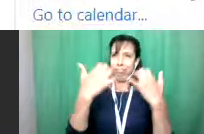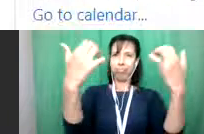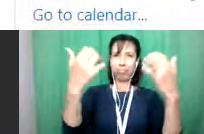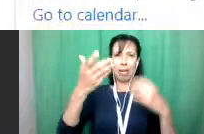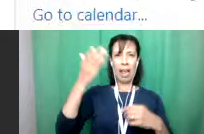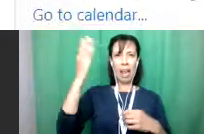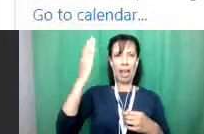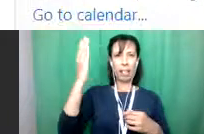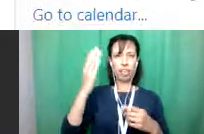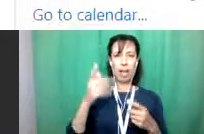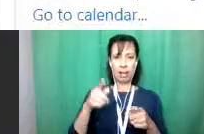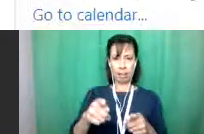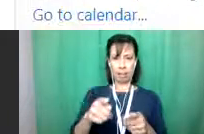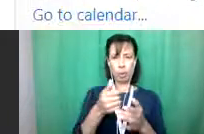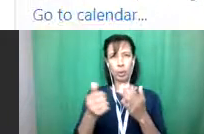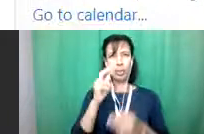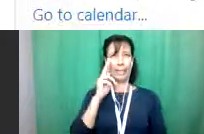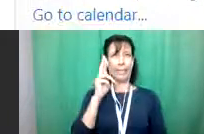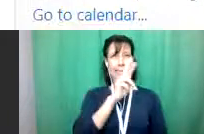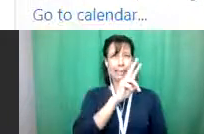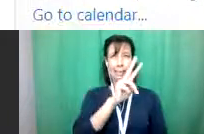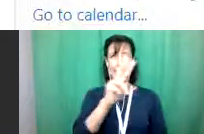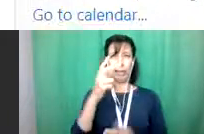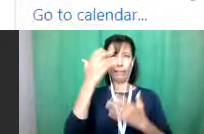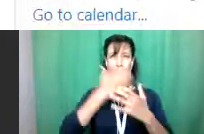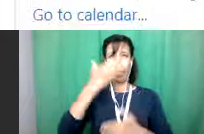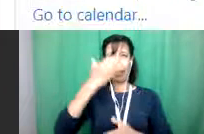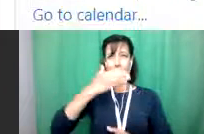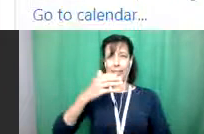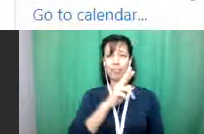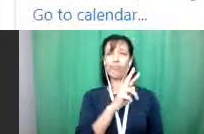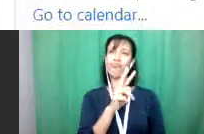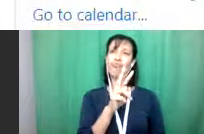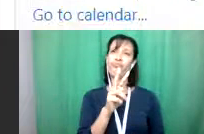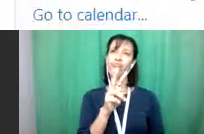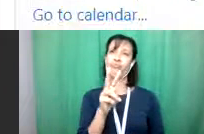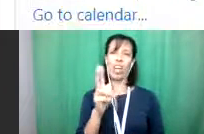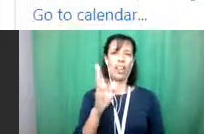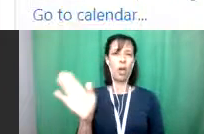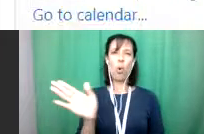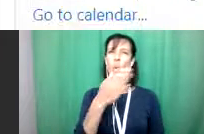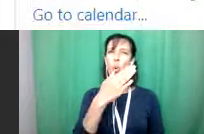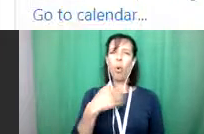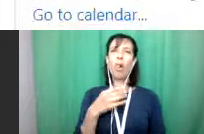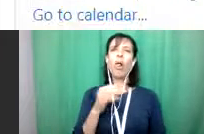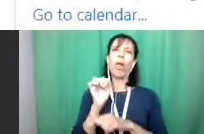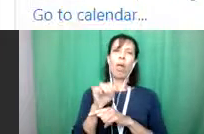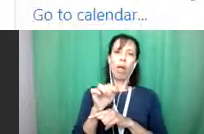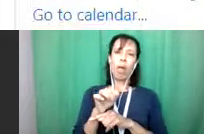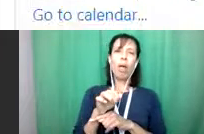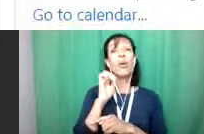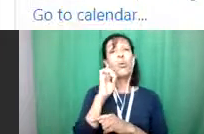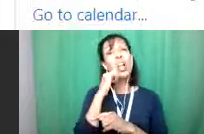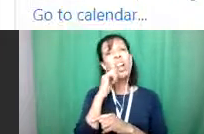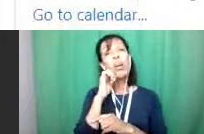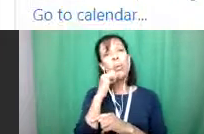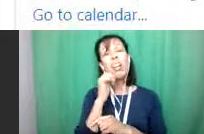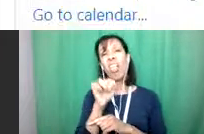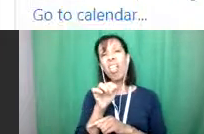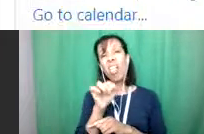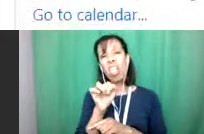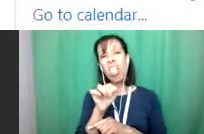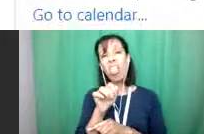And every year I get some sort of panicked emails round about the middle of April